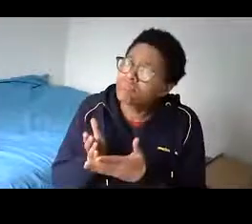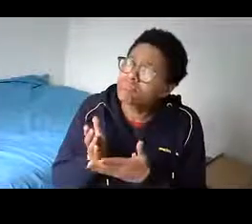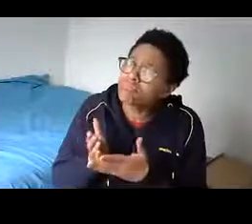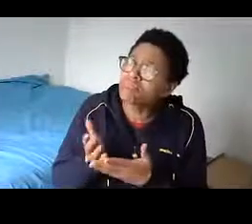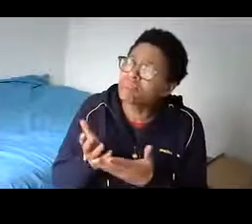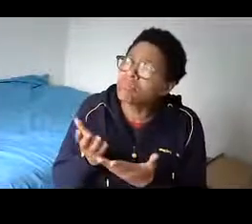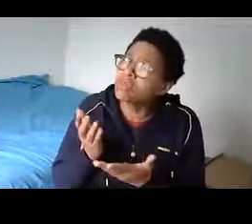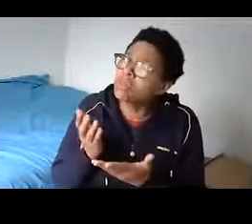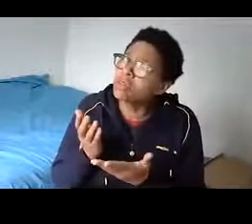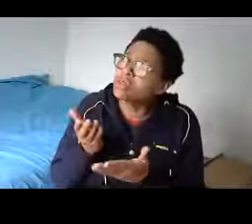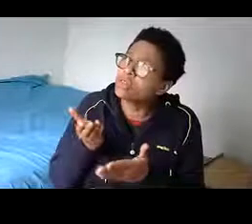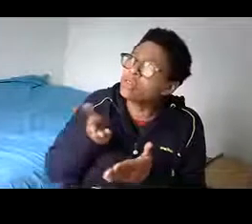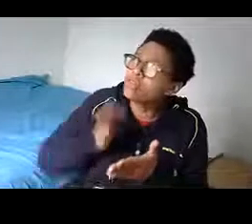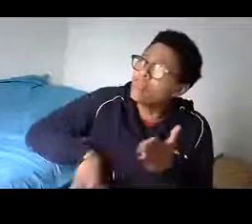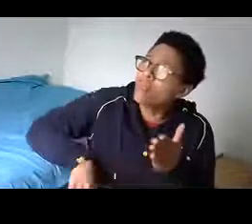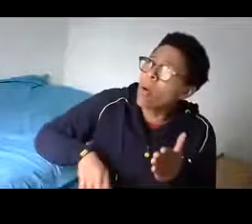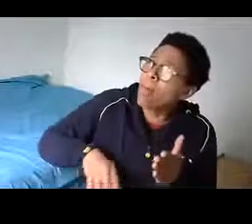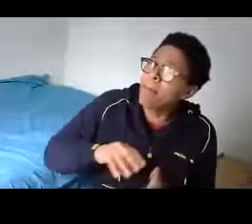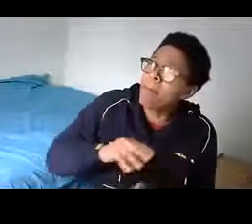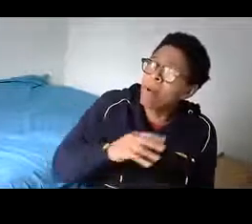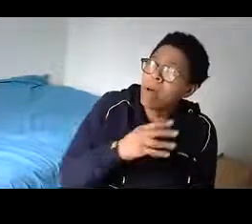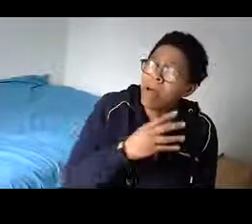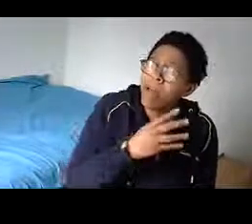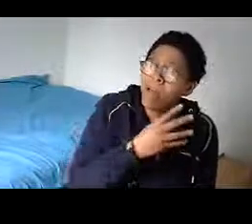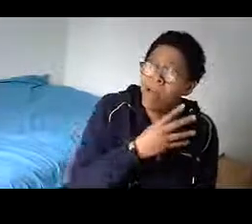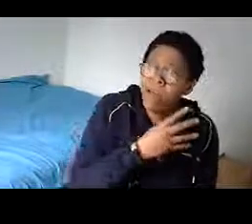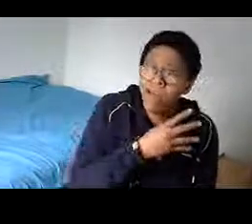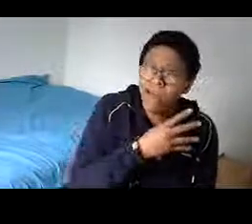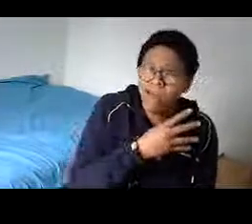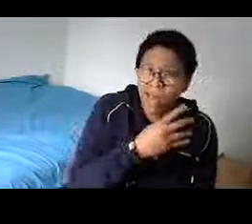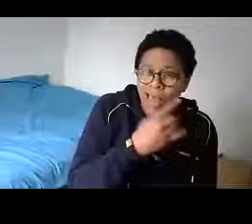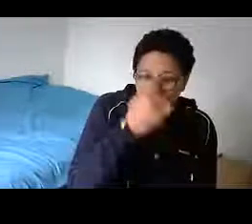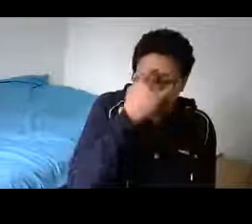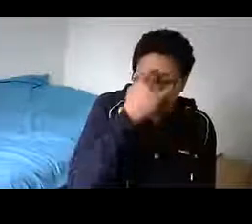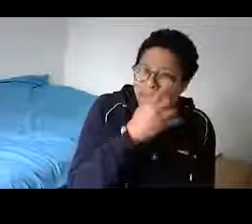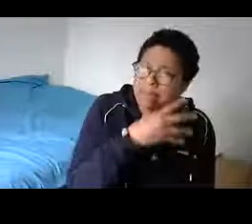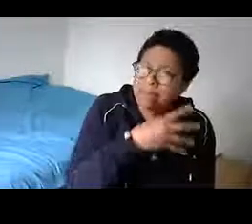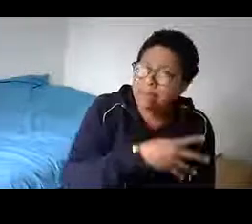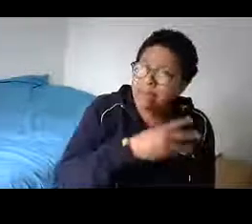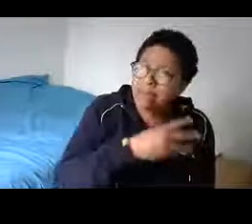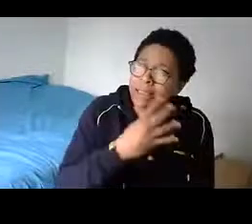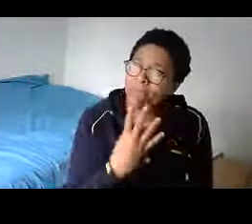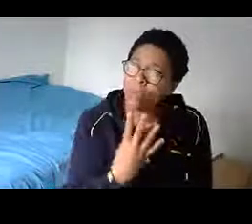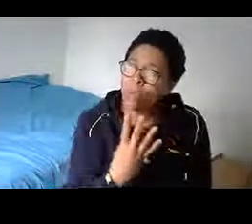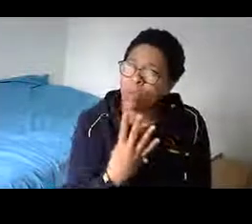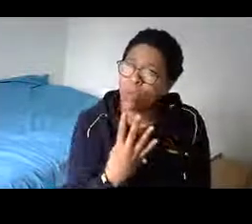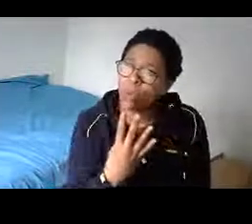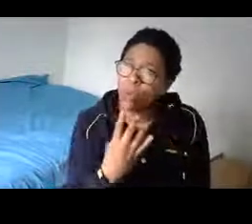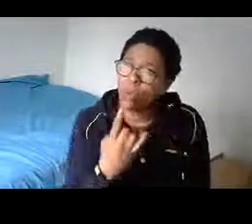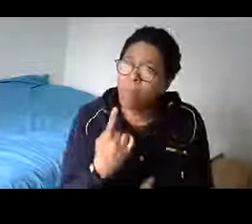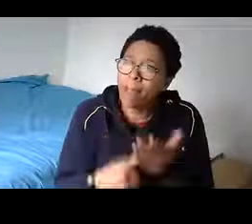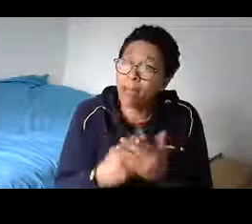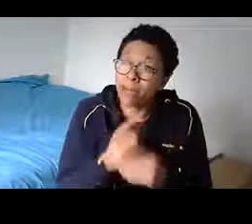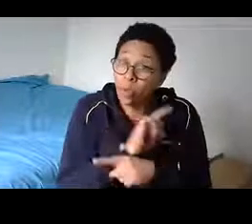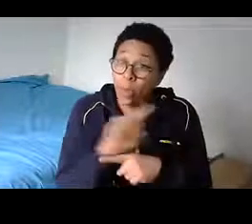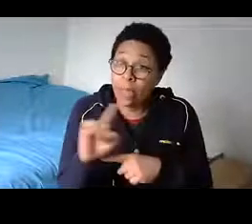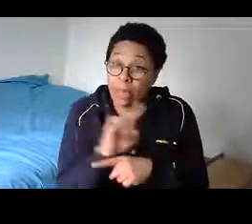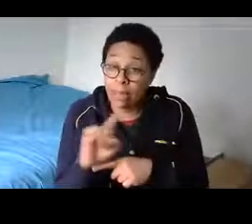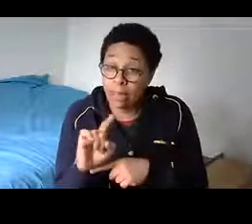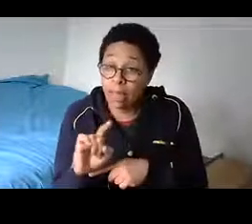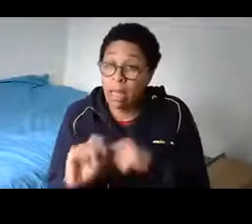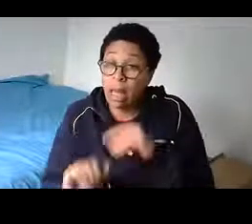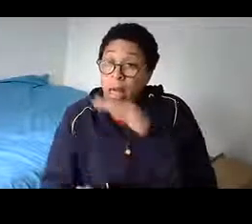I think 94. I now could be making mistake, from around £94 per week to